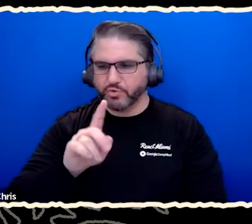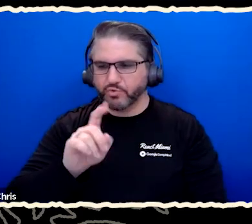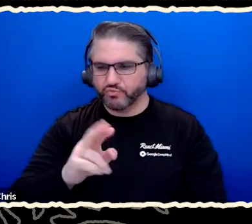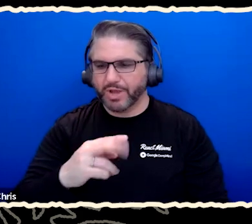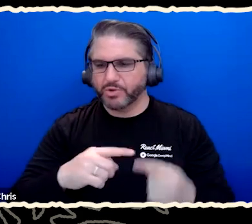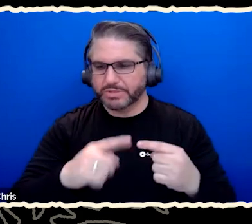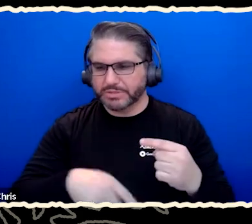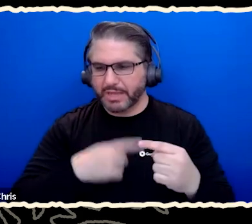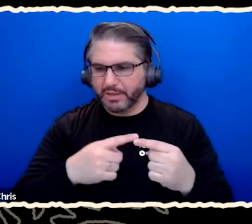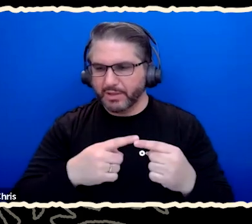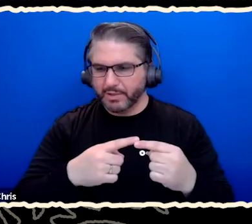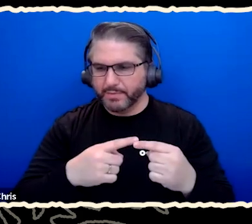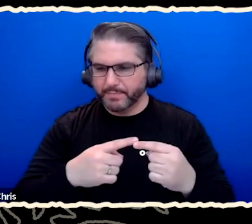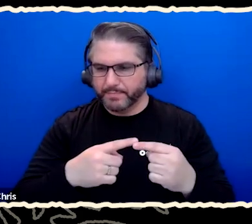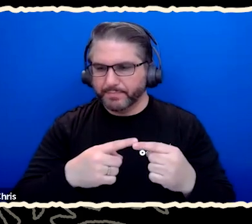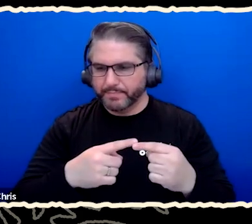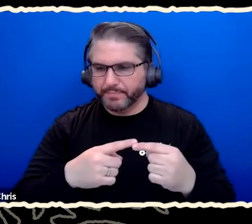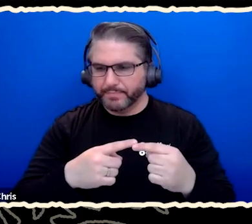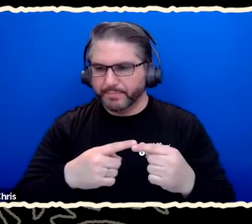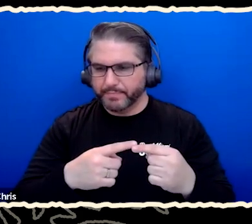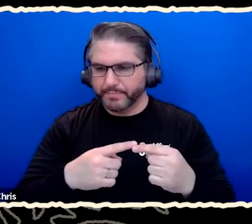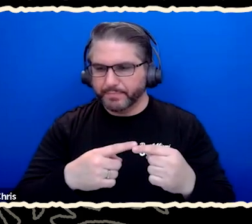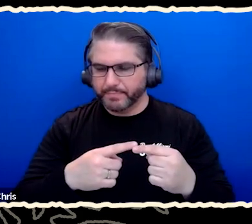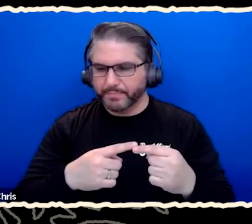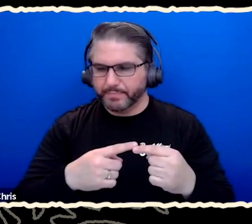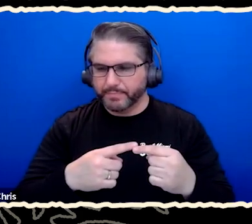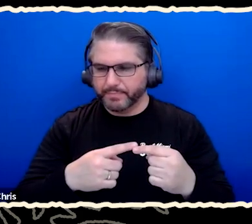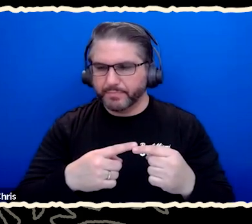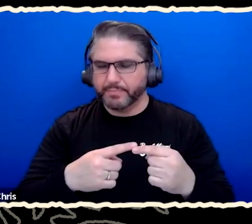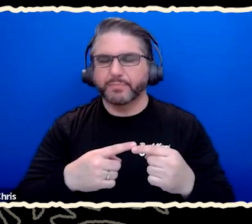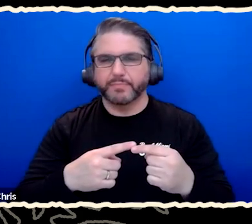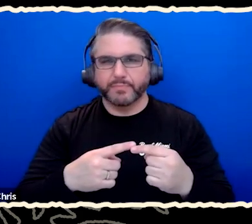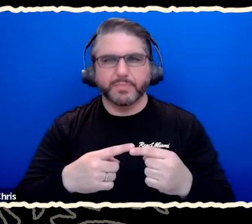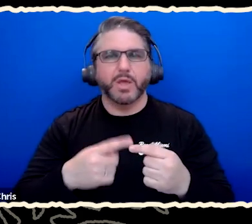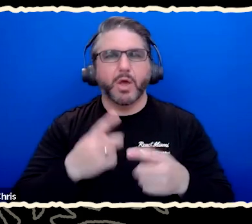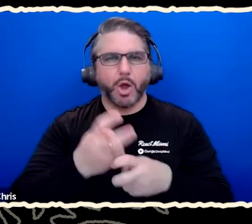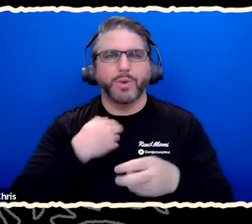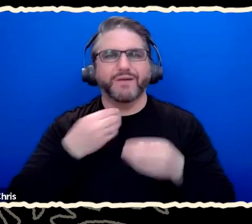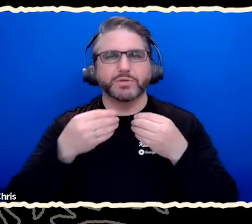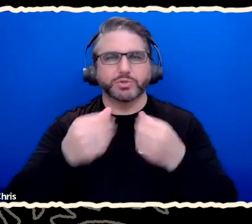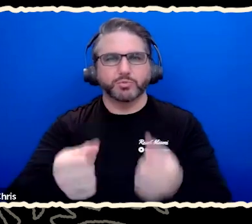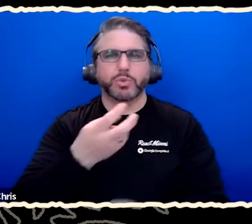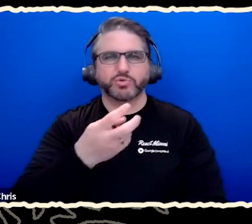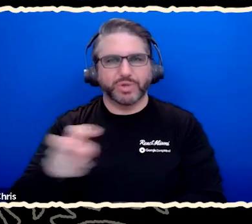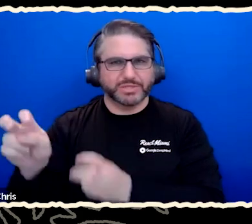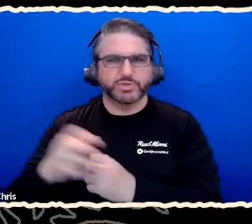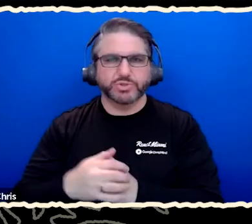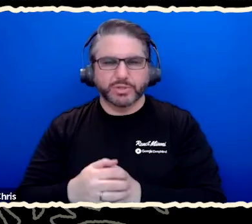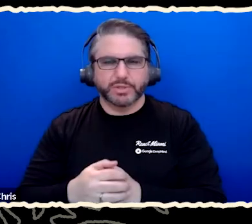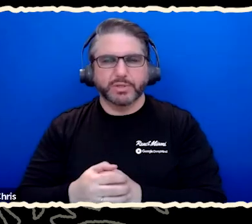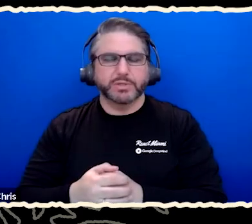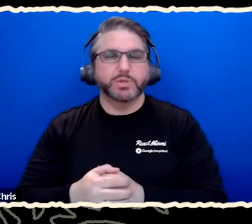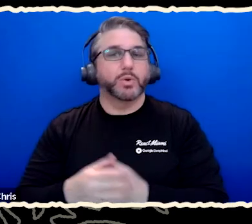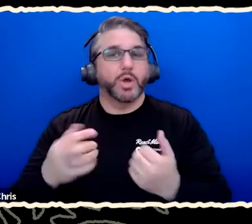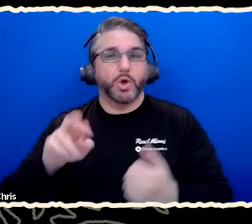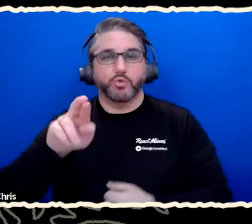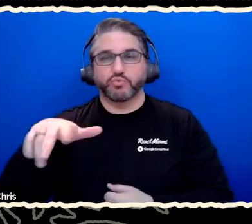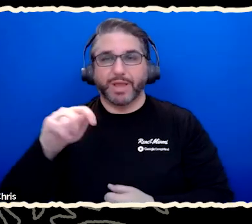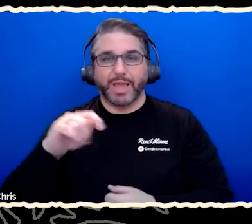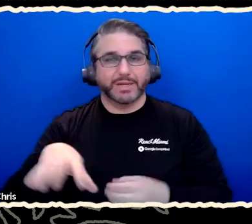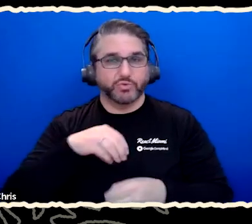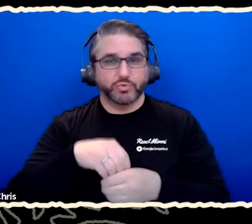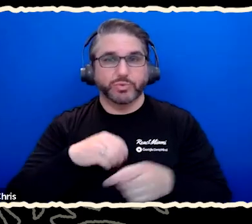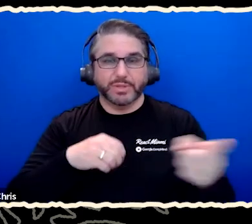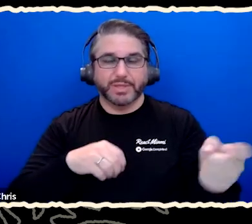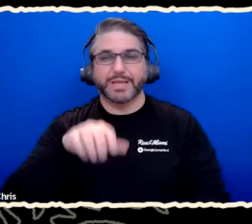be a smooth transition. So to solve this problem, the React team introduced something called Async